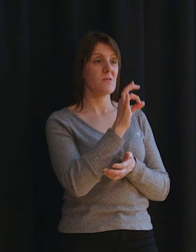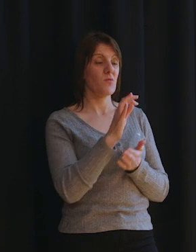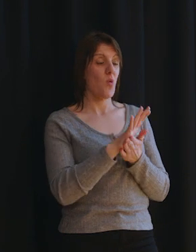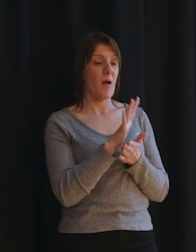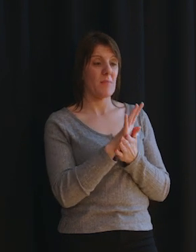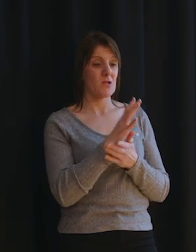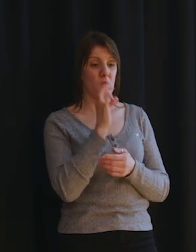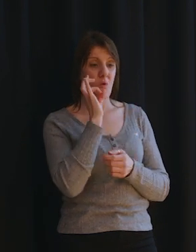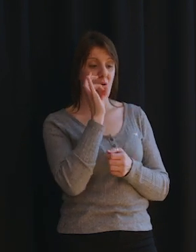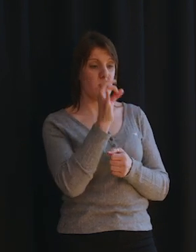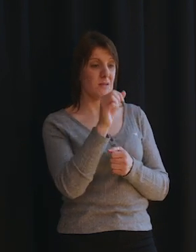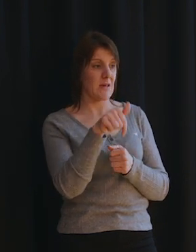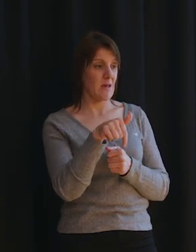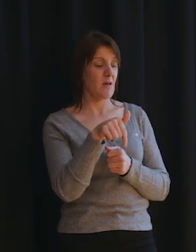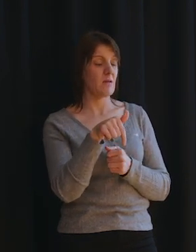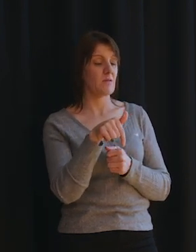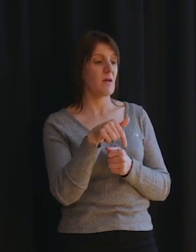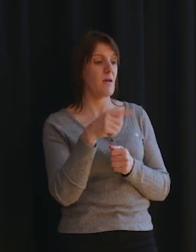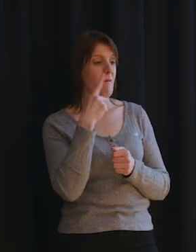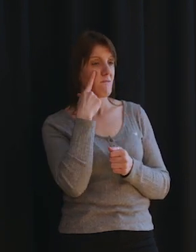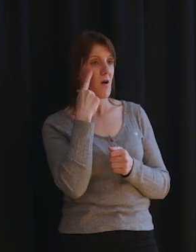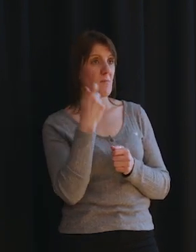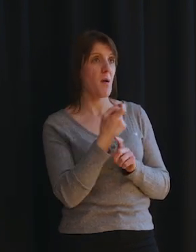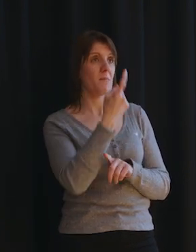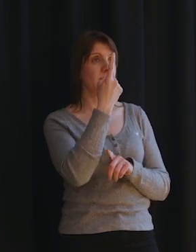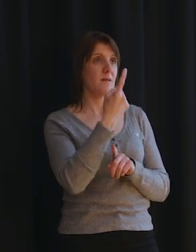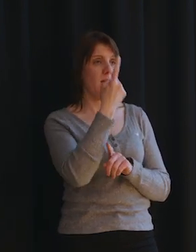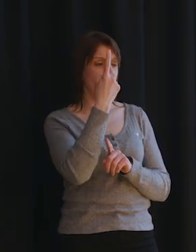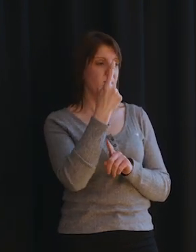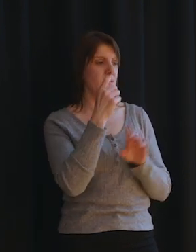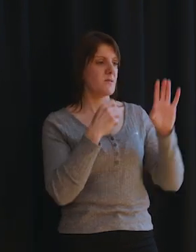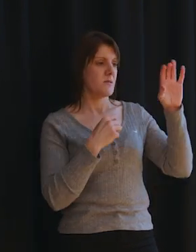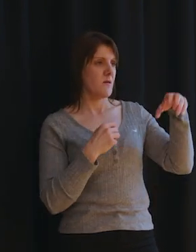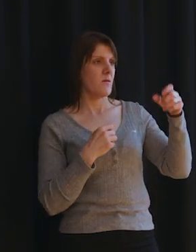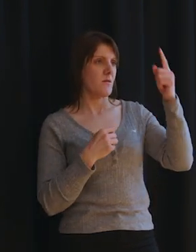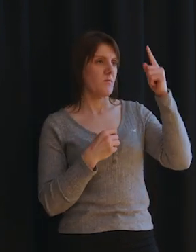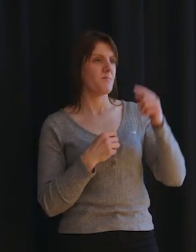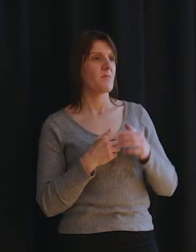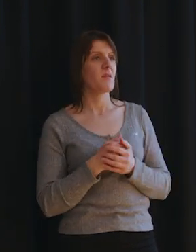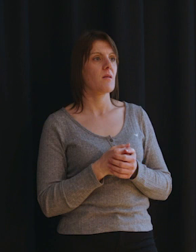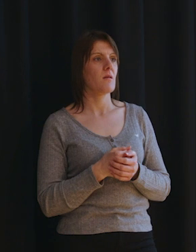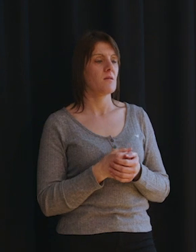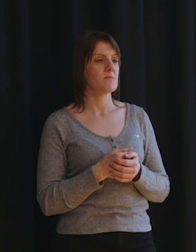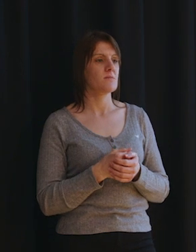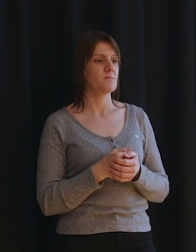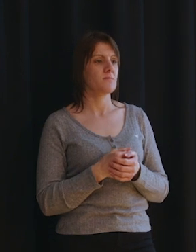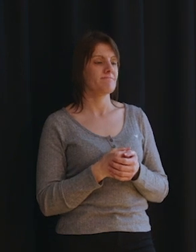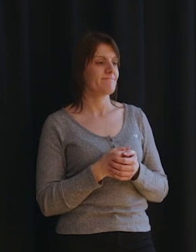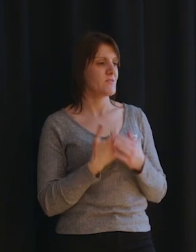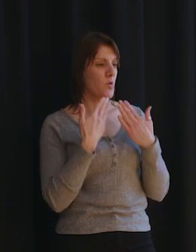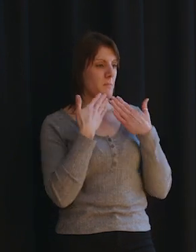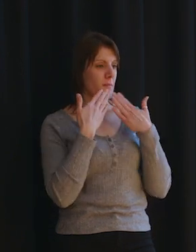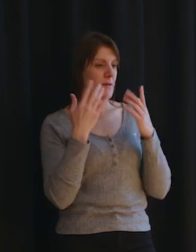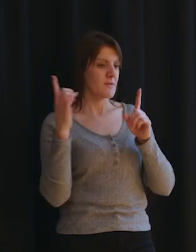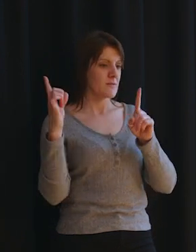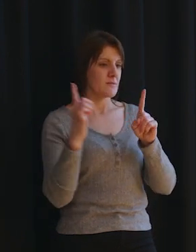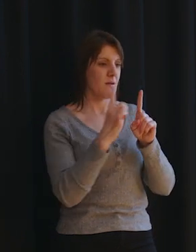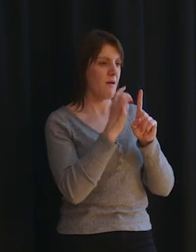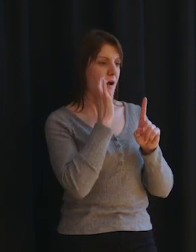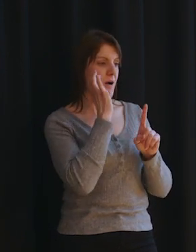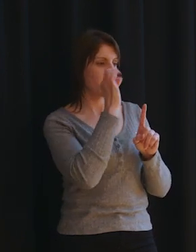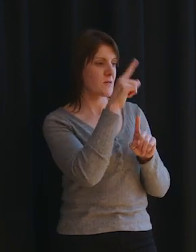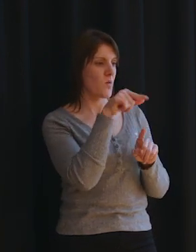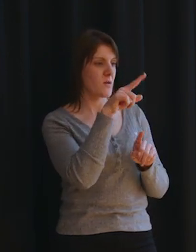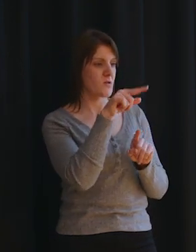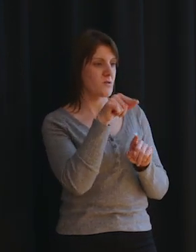that's absolutely fine. We'll be around for most of the afternoon, so it would be myself, Luke, or Grant. So yeah, please come and ask us any